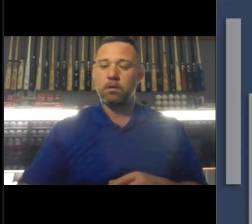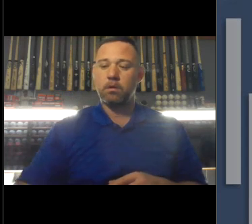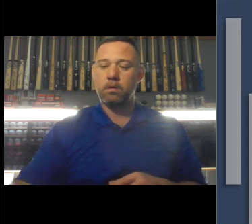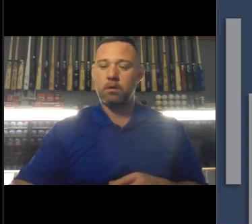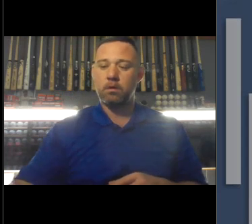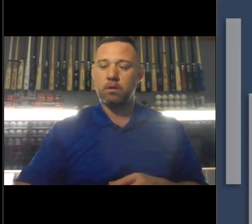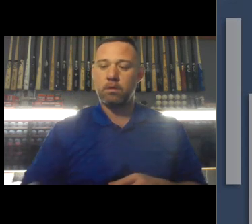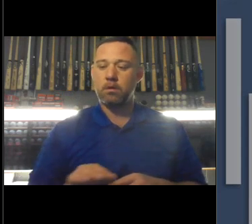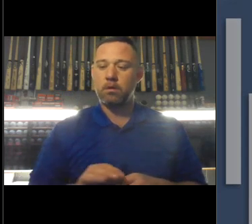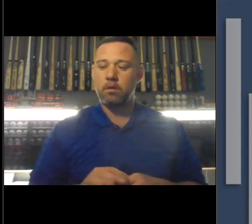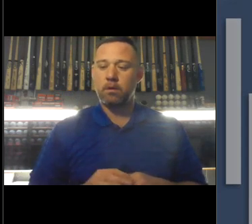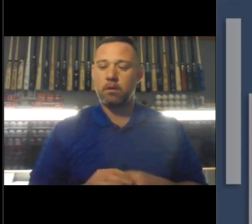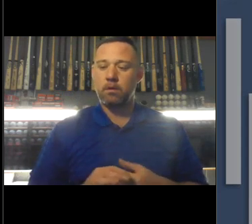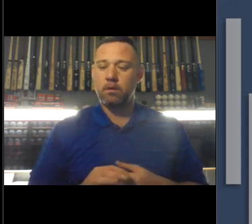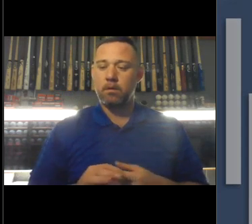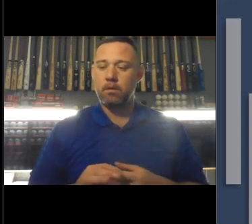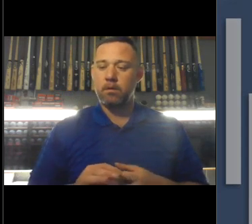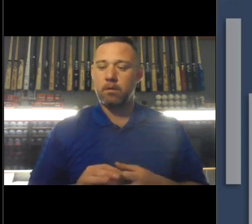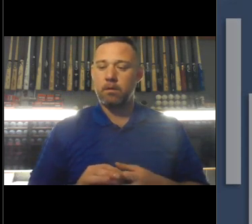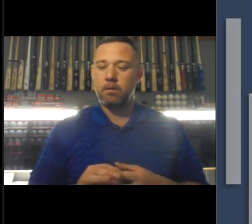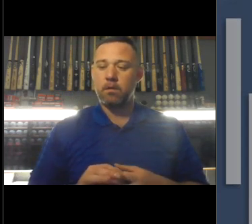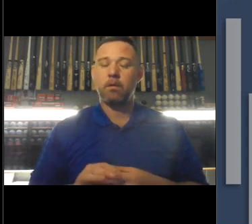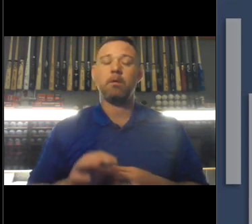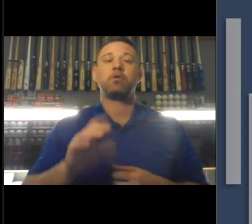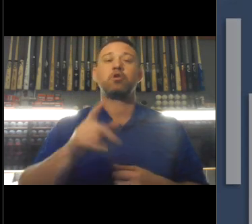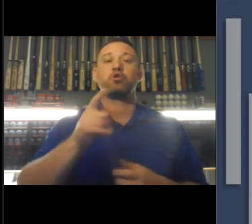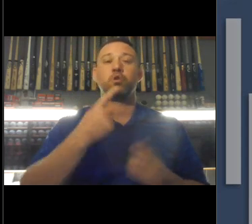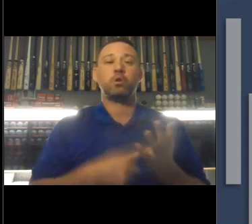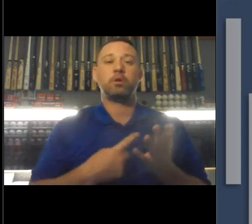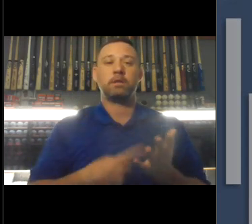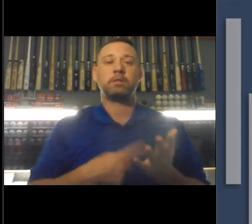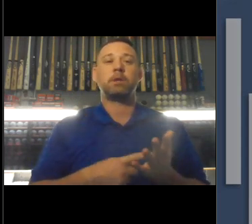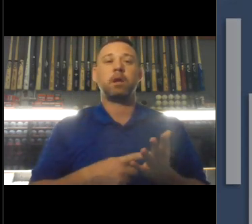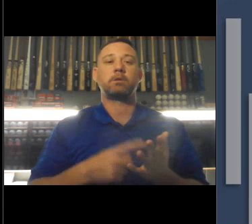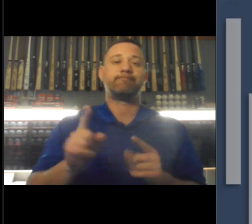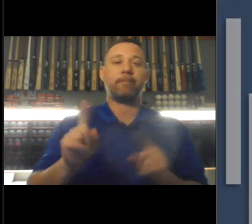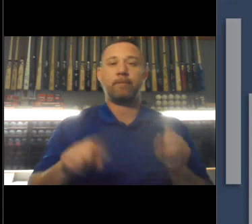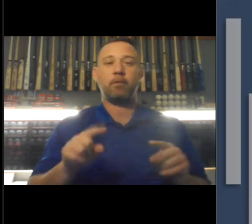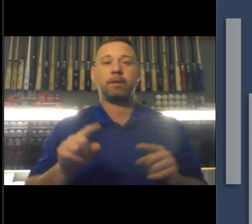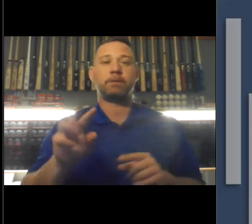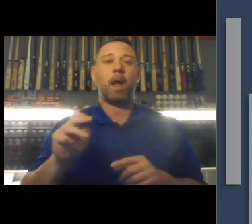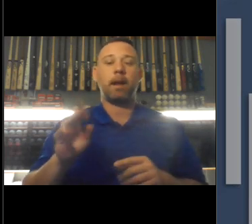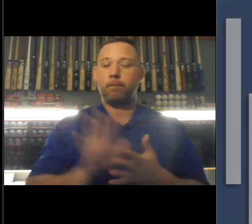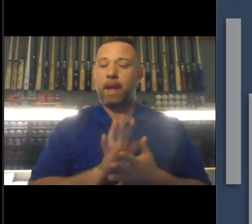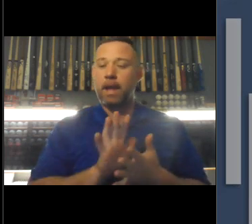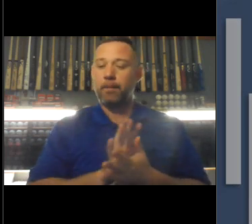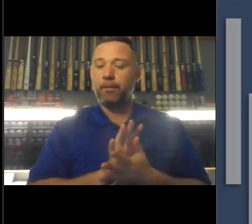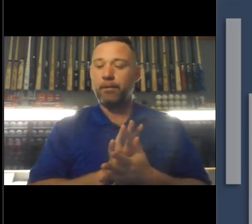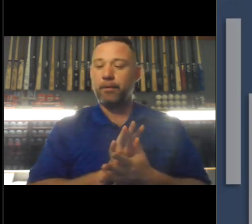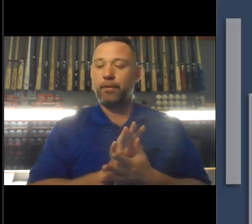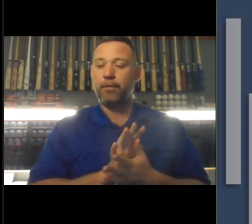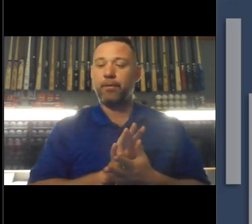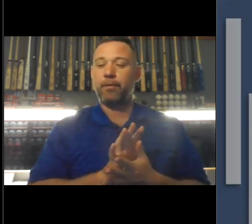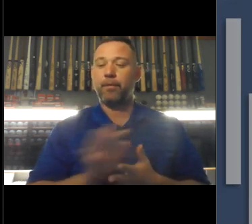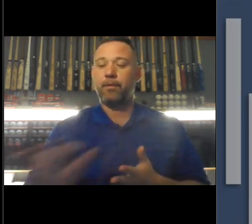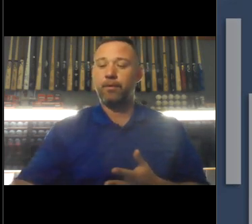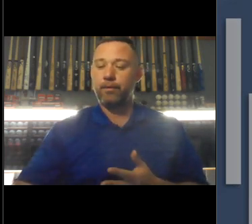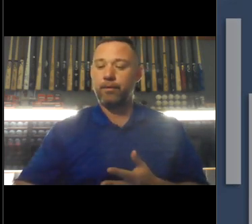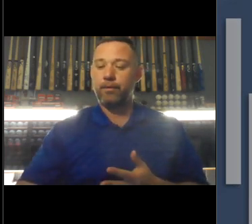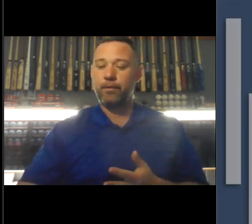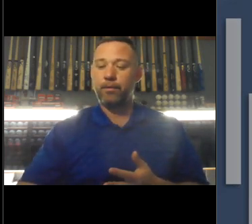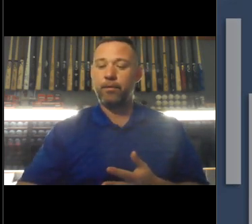Strategic Growth Council and Egon Terplin to discuss the various white papers and the report. And while there may not be agreement